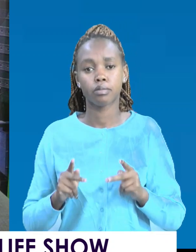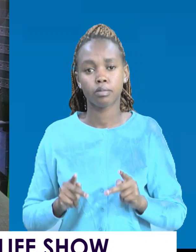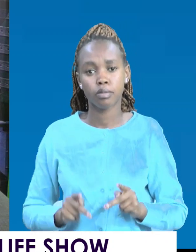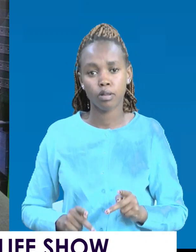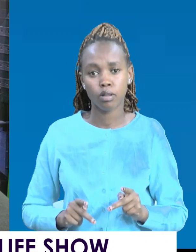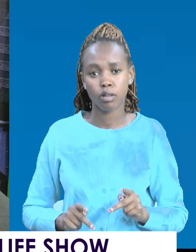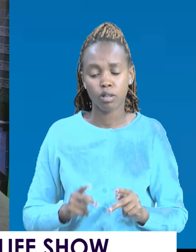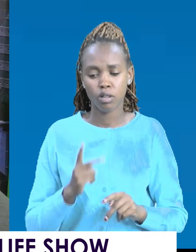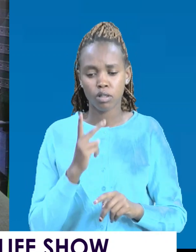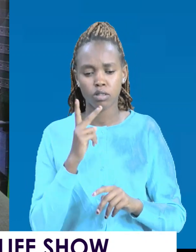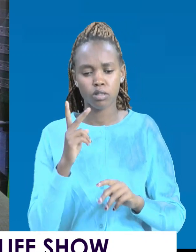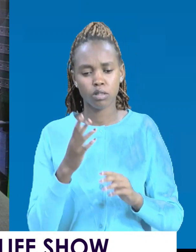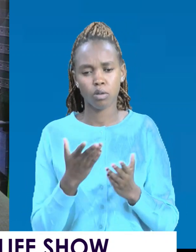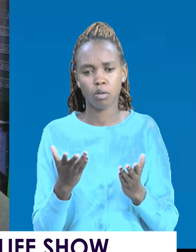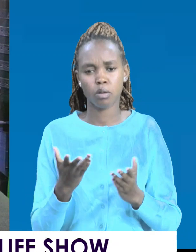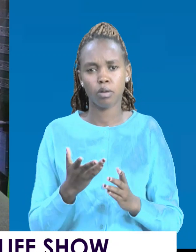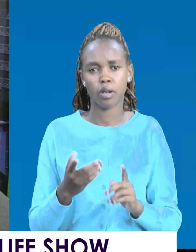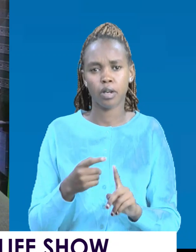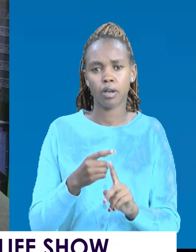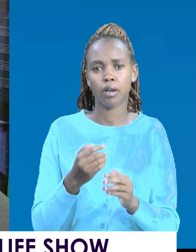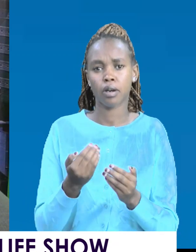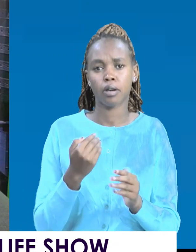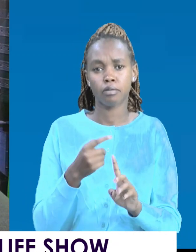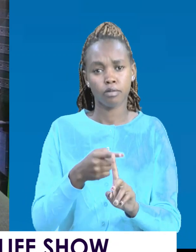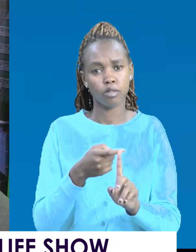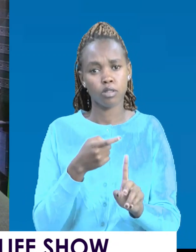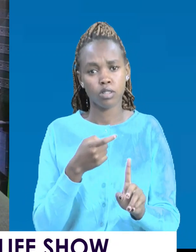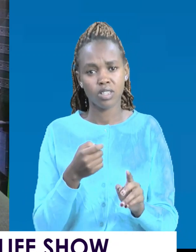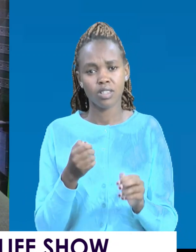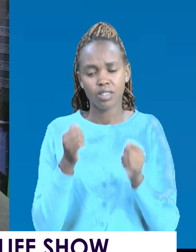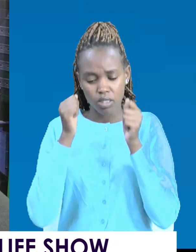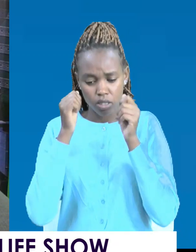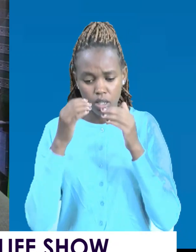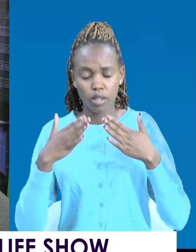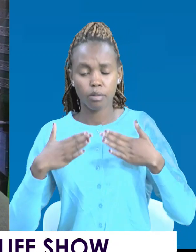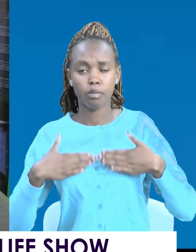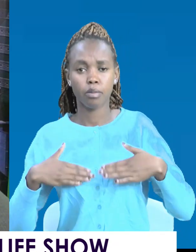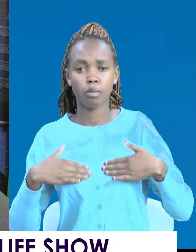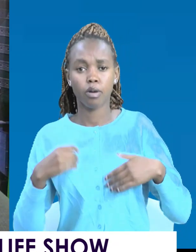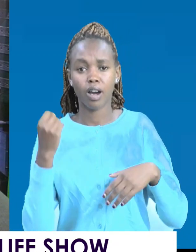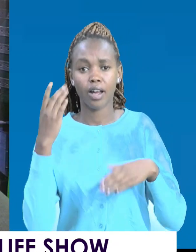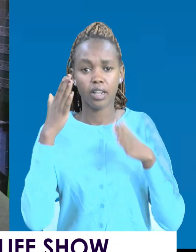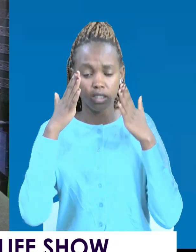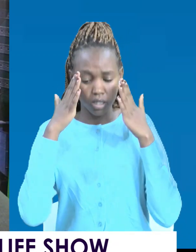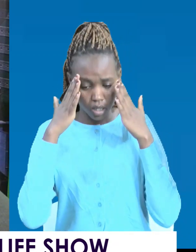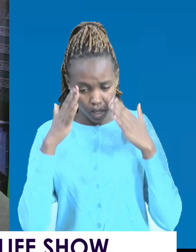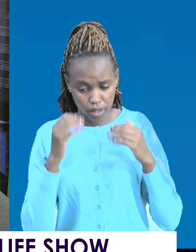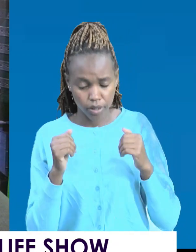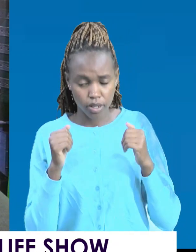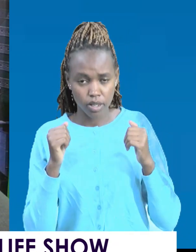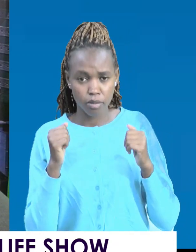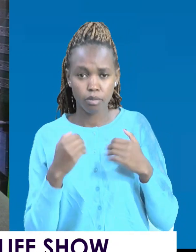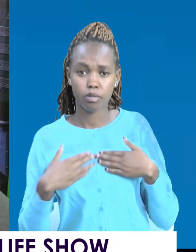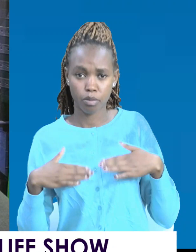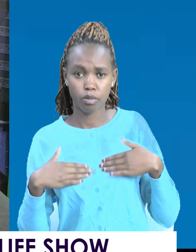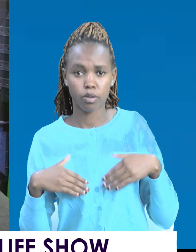came from. Try and study people. You demystify your challenges when you study your challenges.